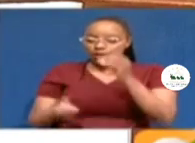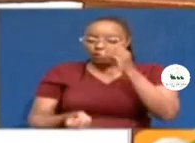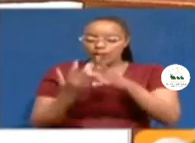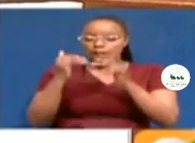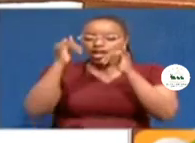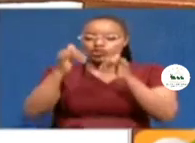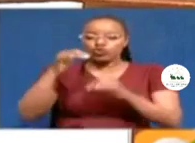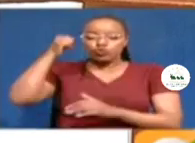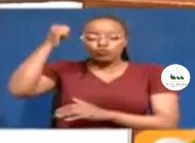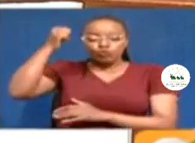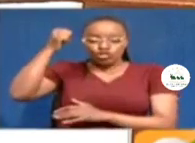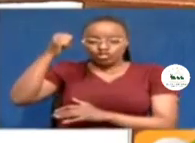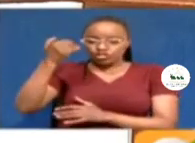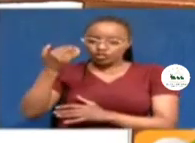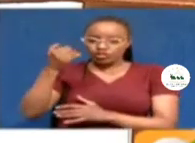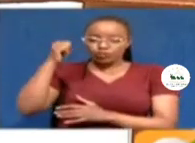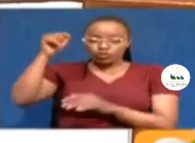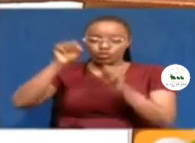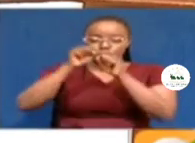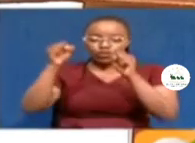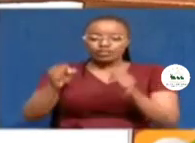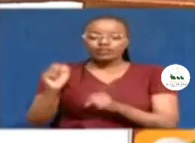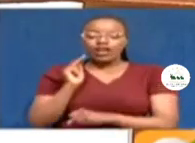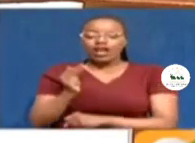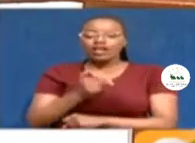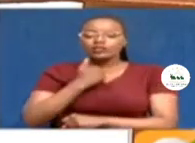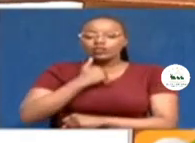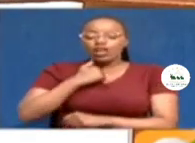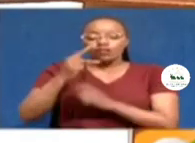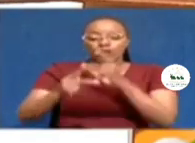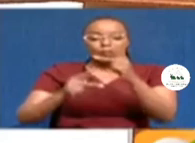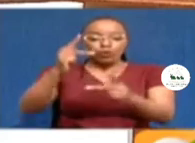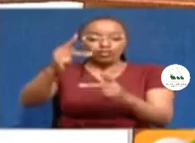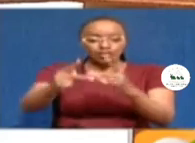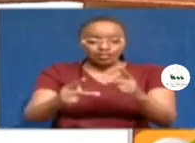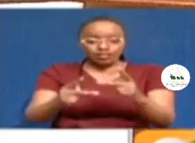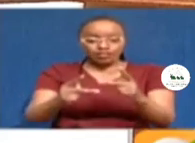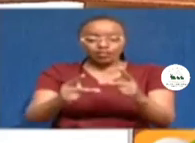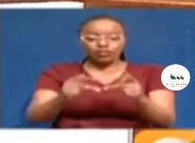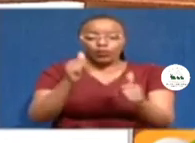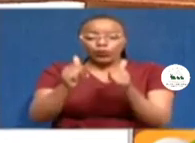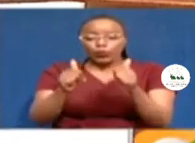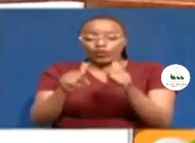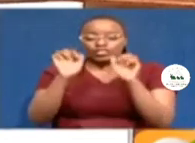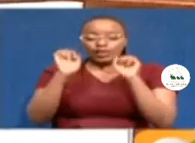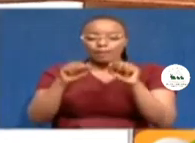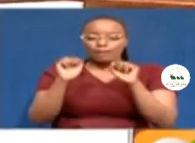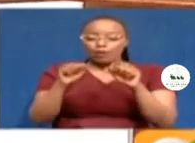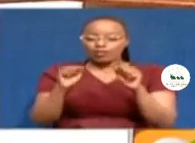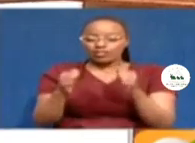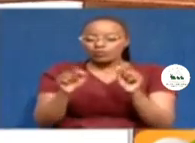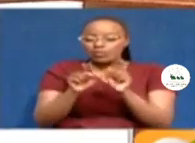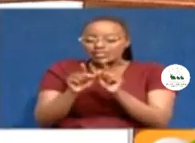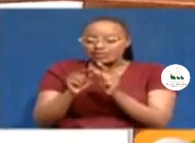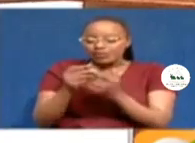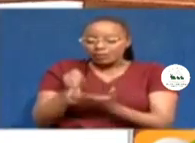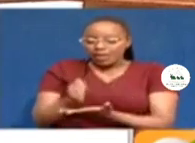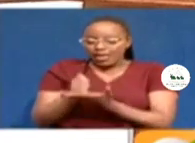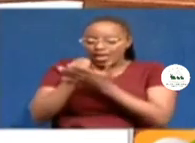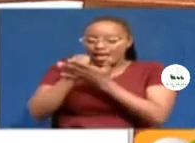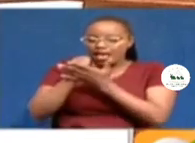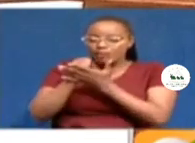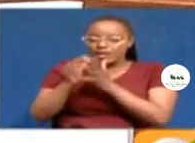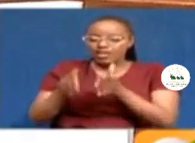new political dispensation, is that we would have a process which would be midwifed